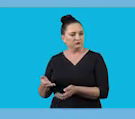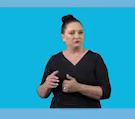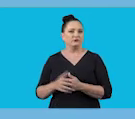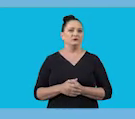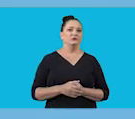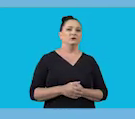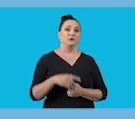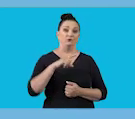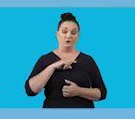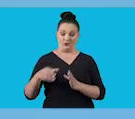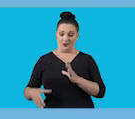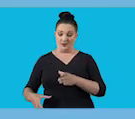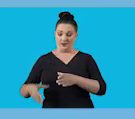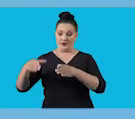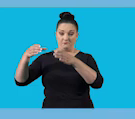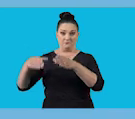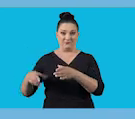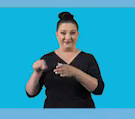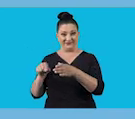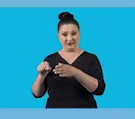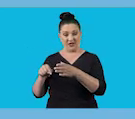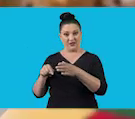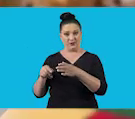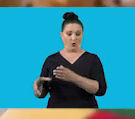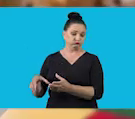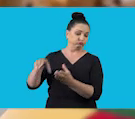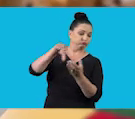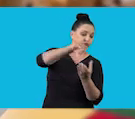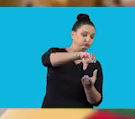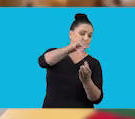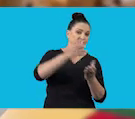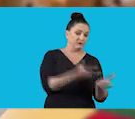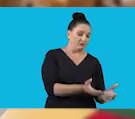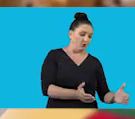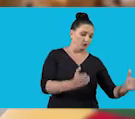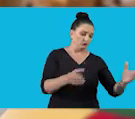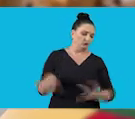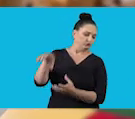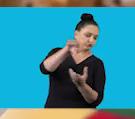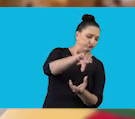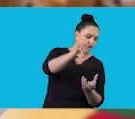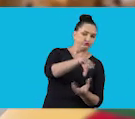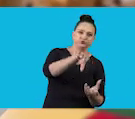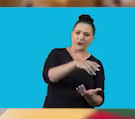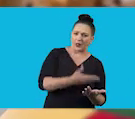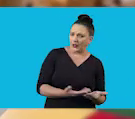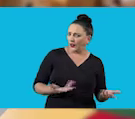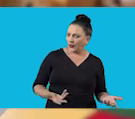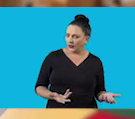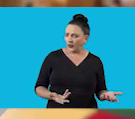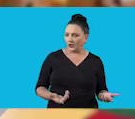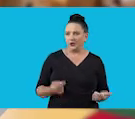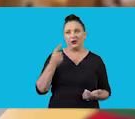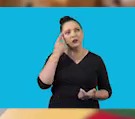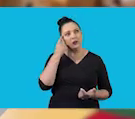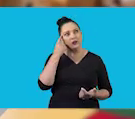you can pour from the bag into a mixing bowl, is it a liquid or is it a solid? And I want you to explain, based on